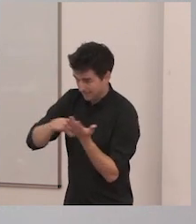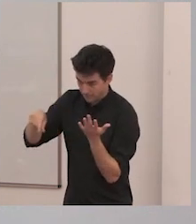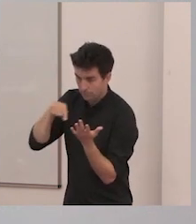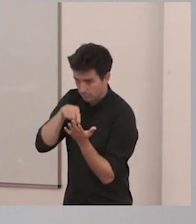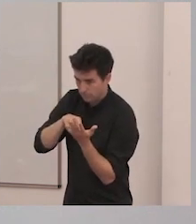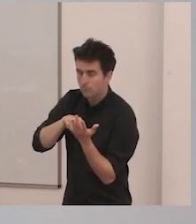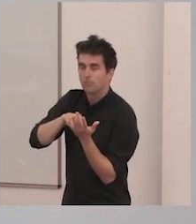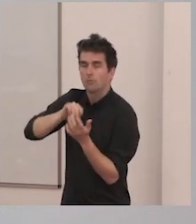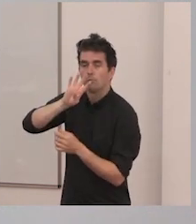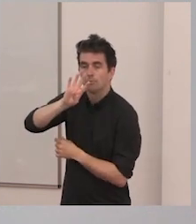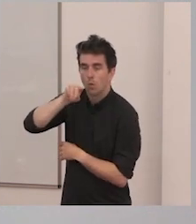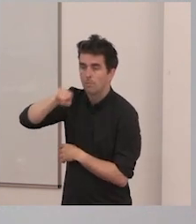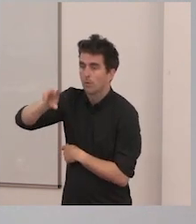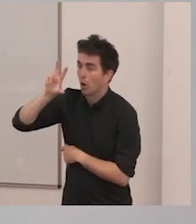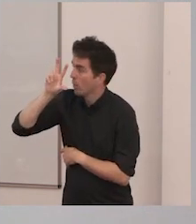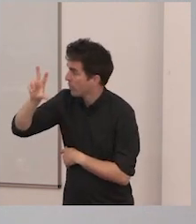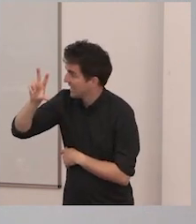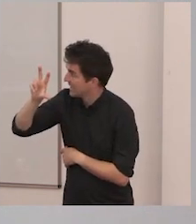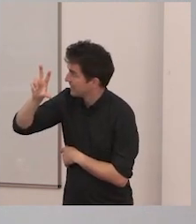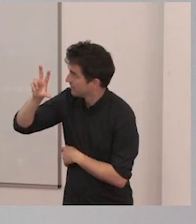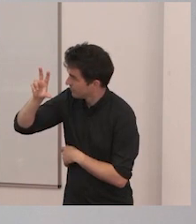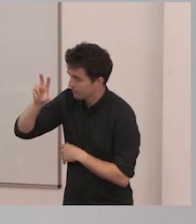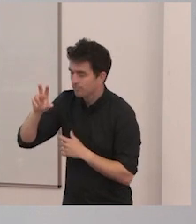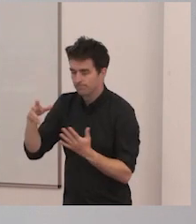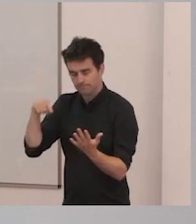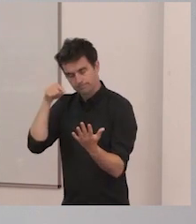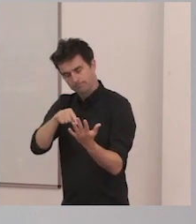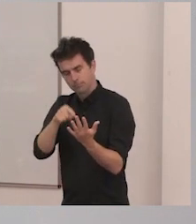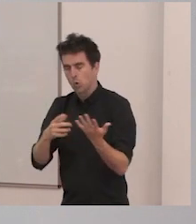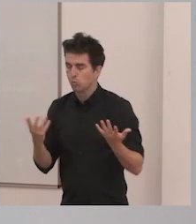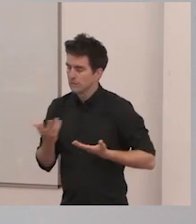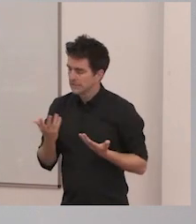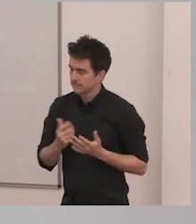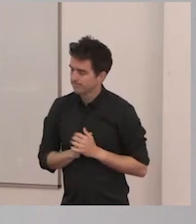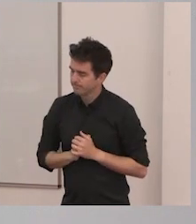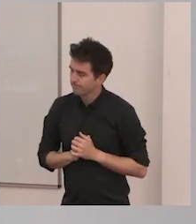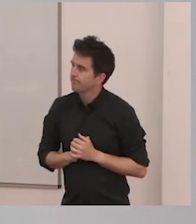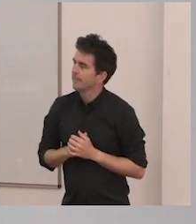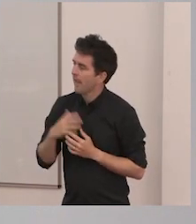on states parties to ensure that people with disabilities are